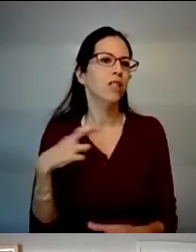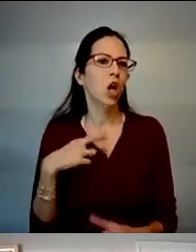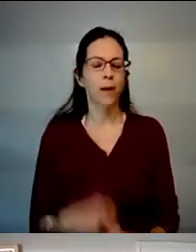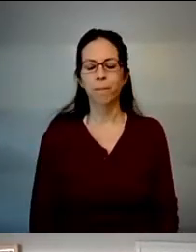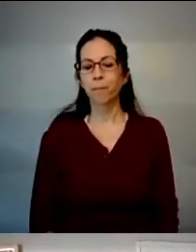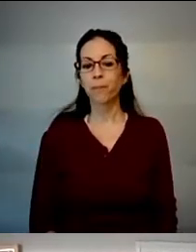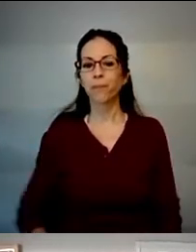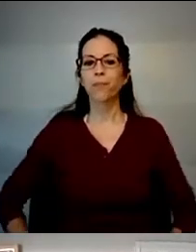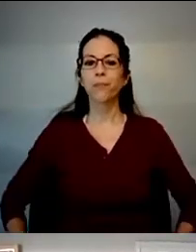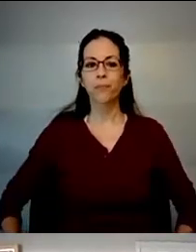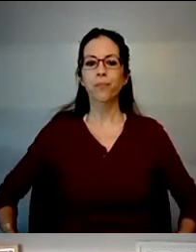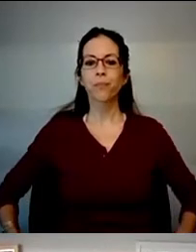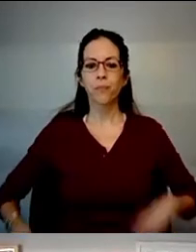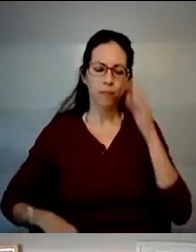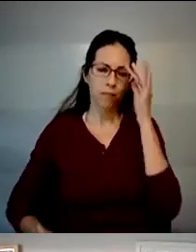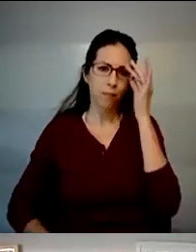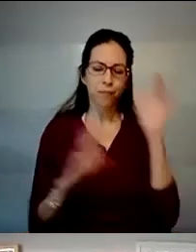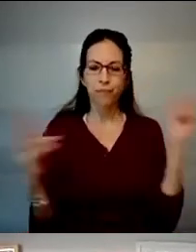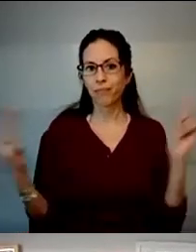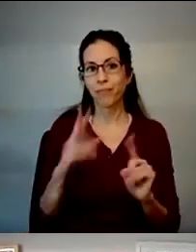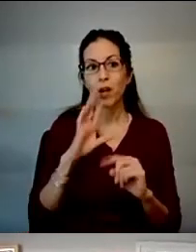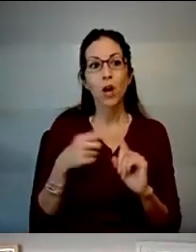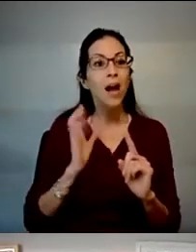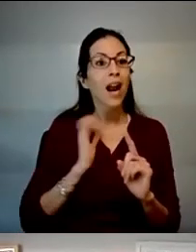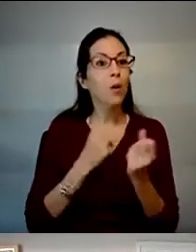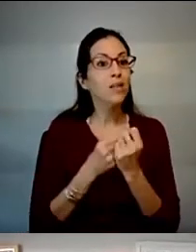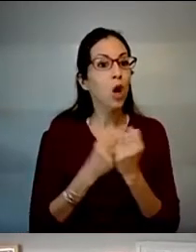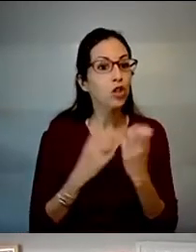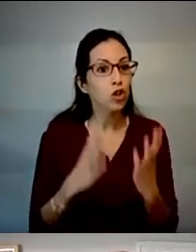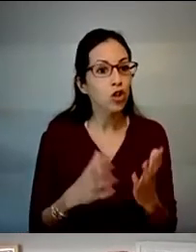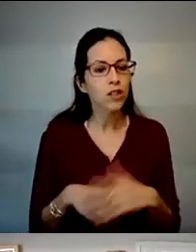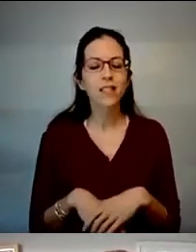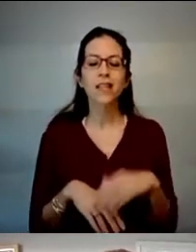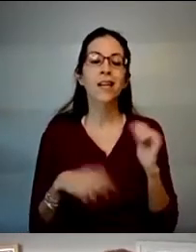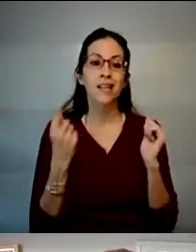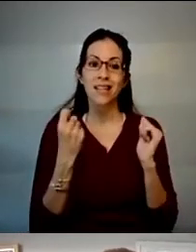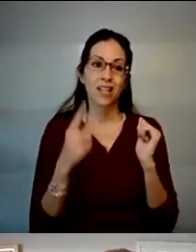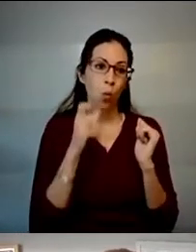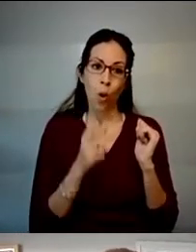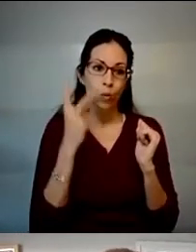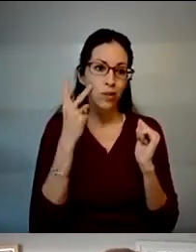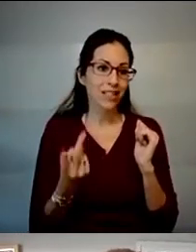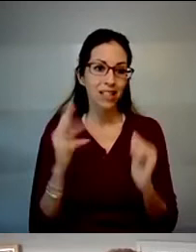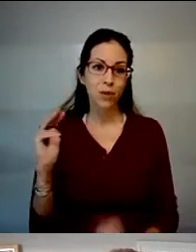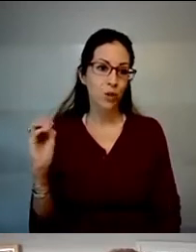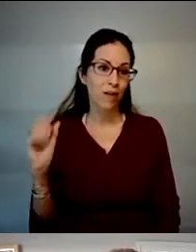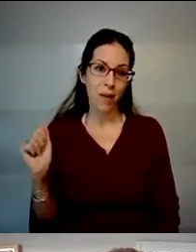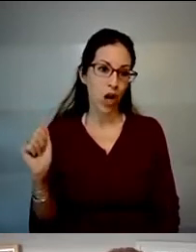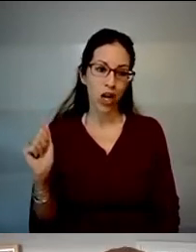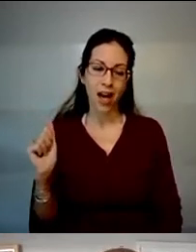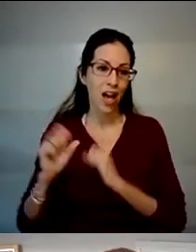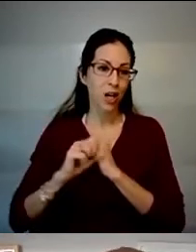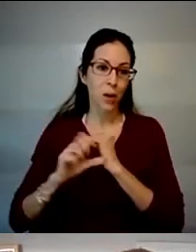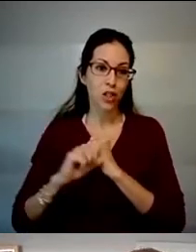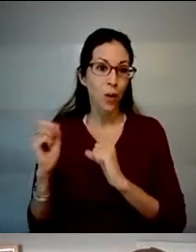of it is talking about, you know, our sponsorships and that type of thing. You know, you're not going to see Mutual America commercial at the Super Bowl.